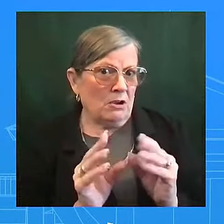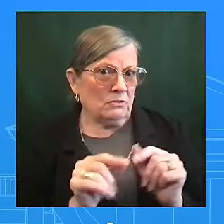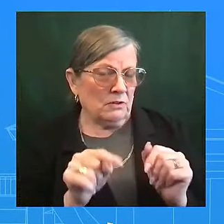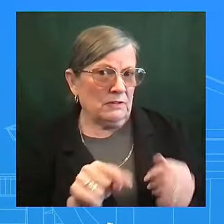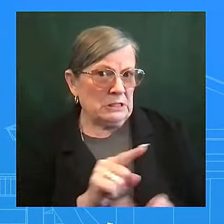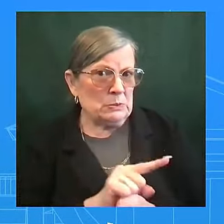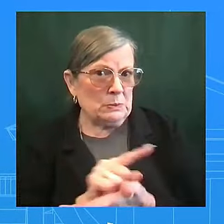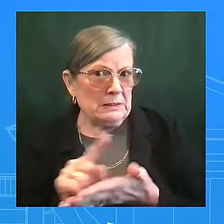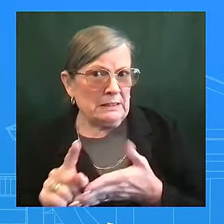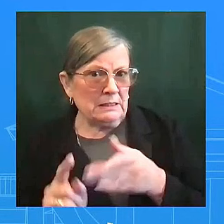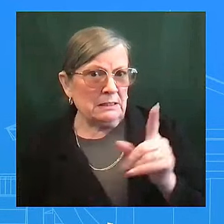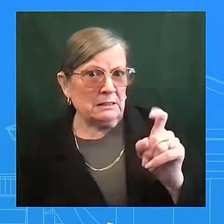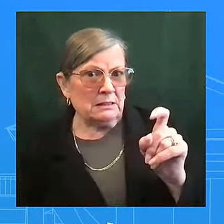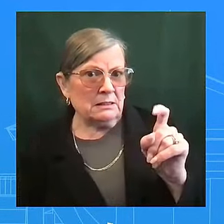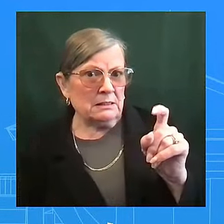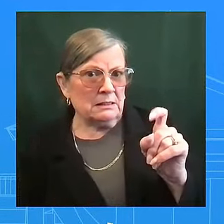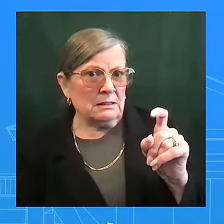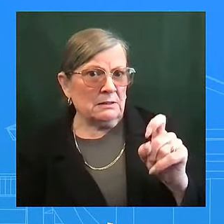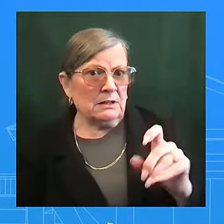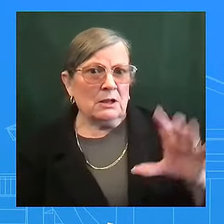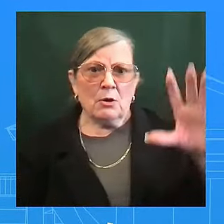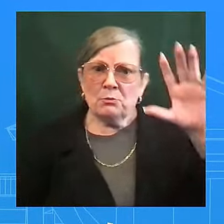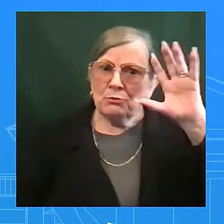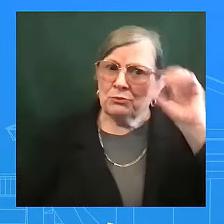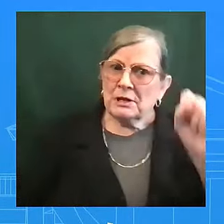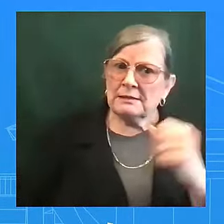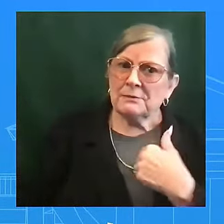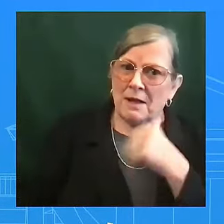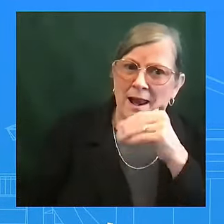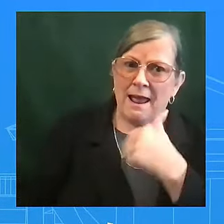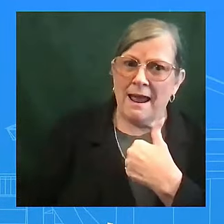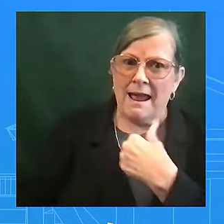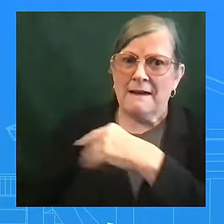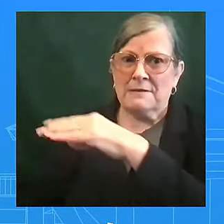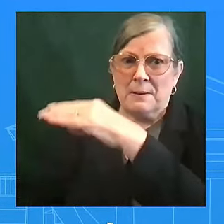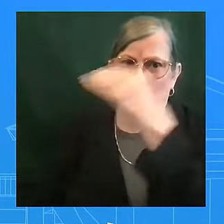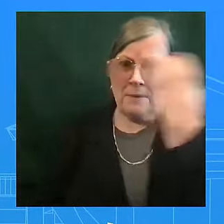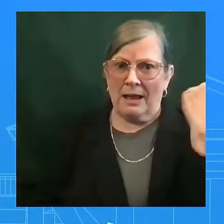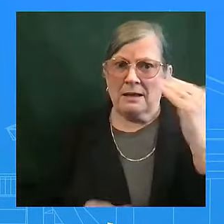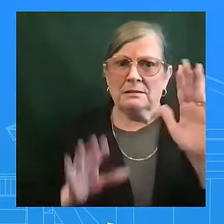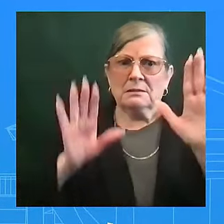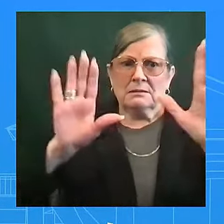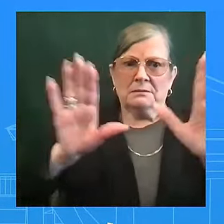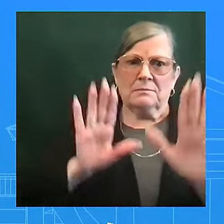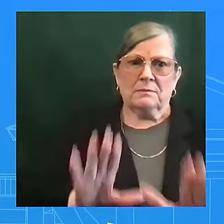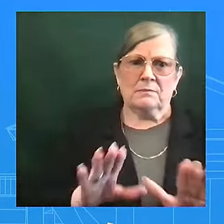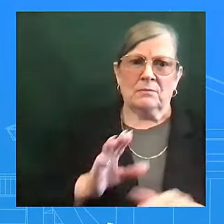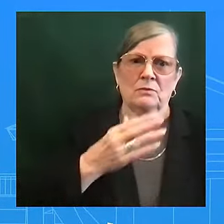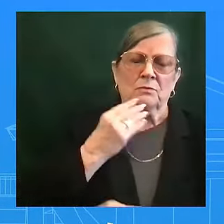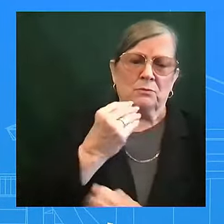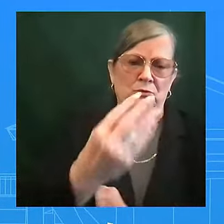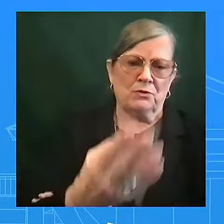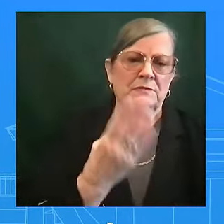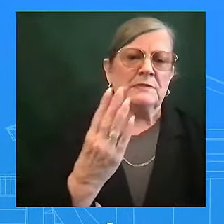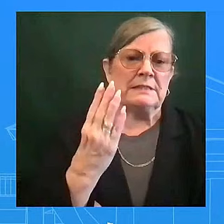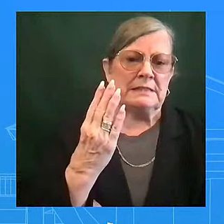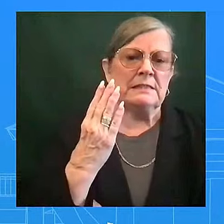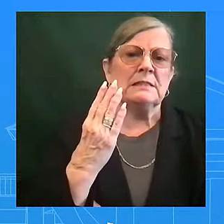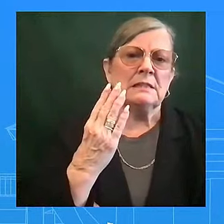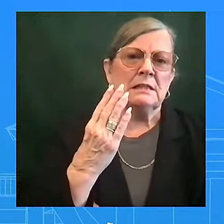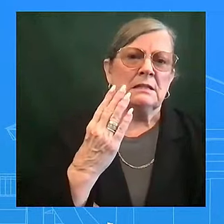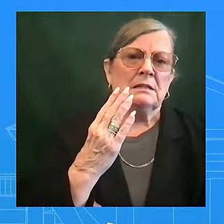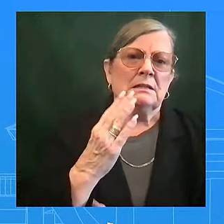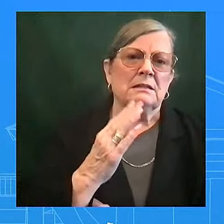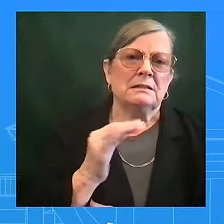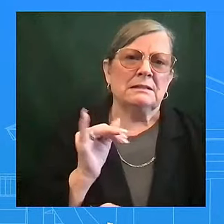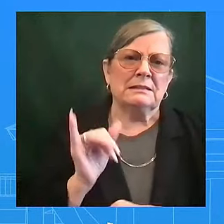that intentionally planned for this week with CBC? Yeah. And was this what can you share about the president's remarks